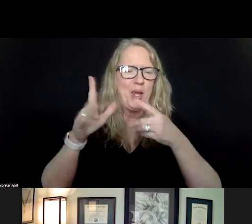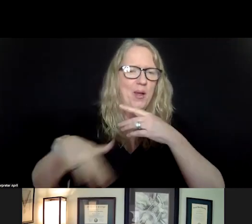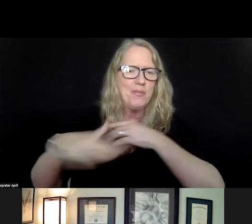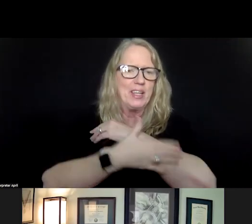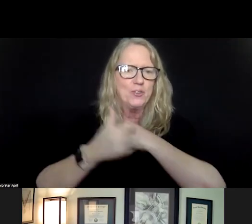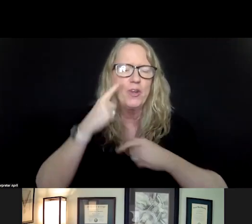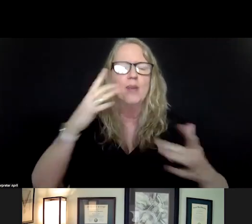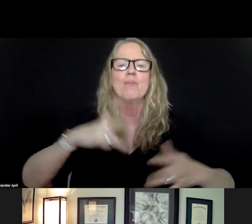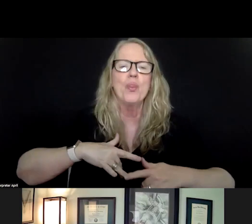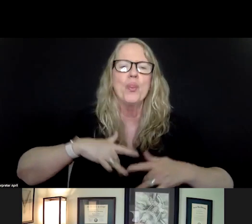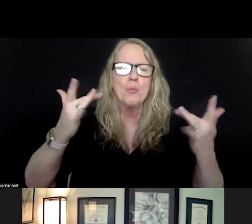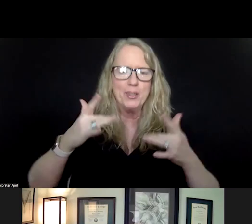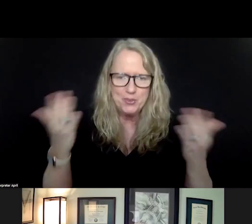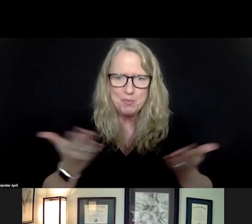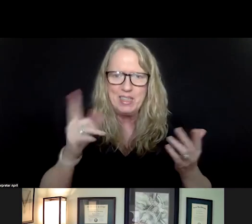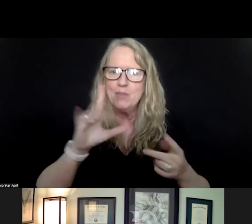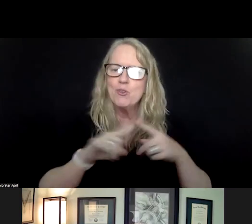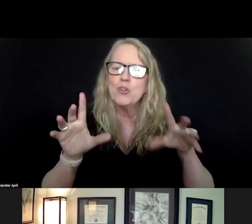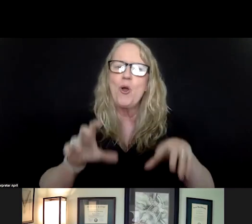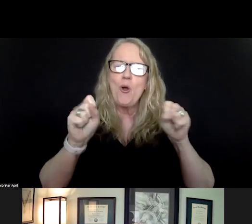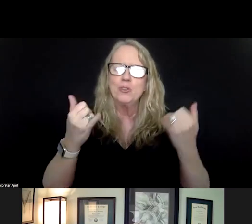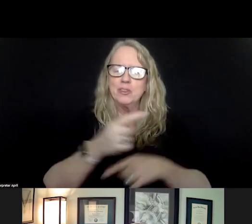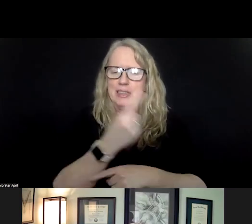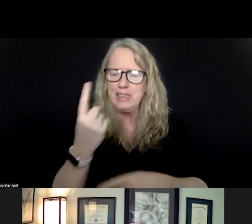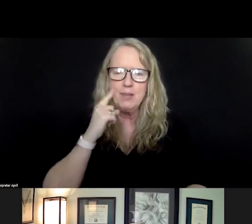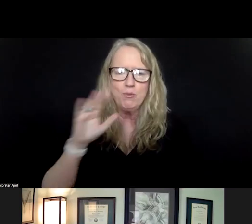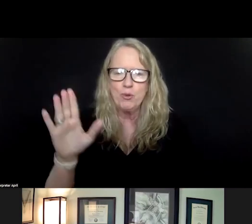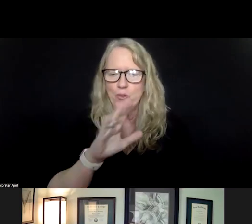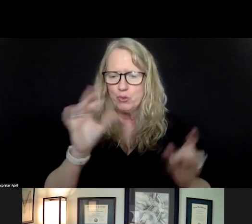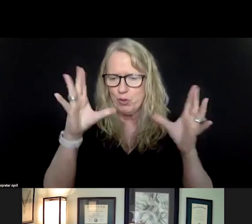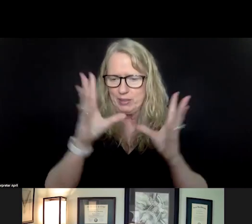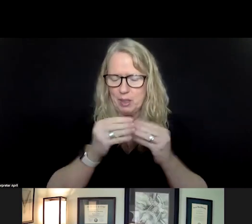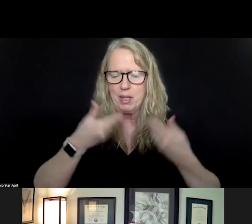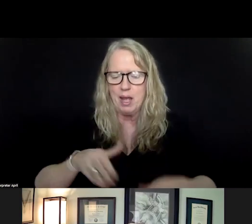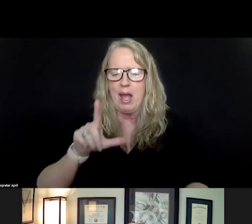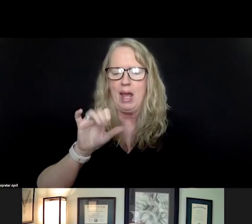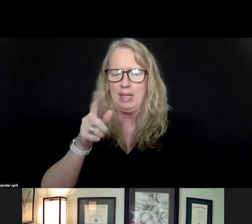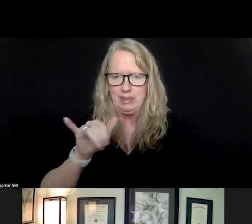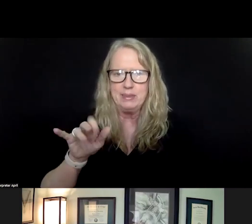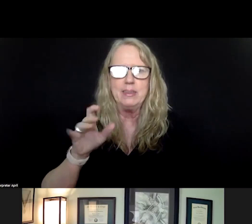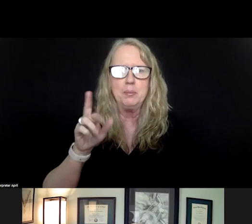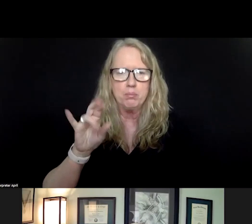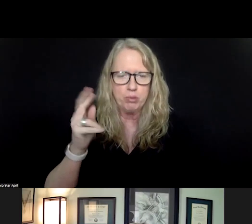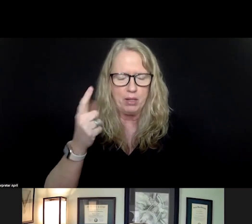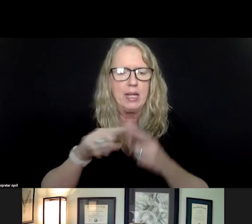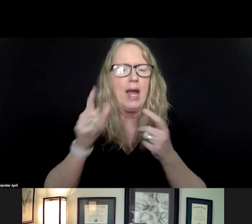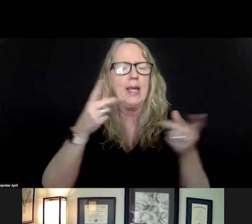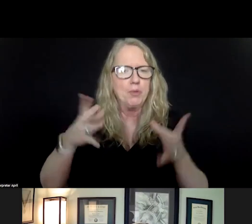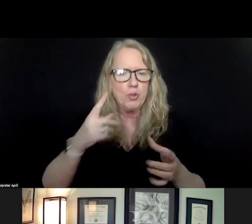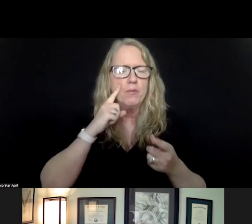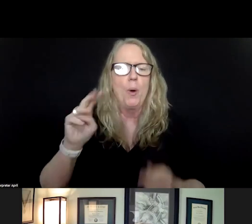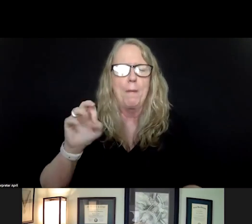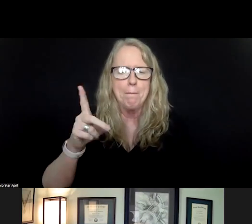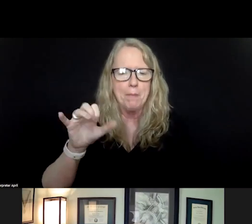I am thrilled to be here as your host for today's Crisis Jam. My name is Lindsay Browning, and I am the Director of Medicaid Programming at the